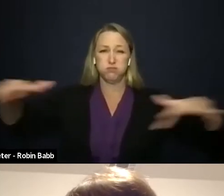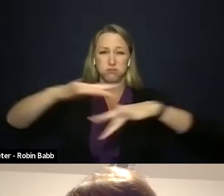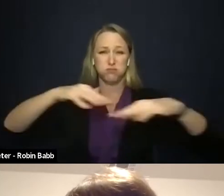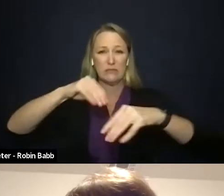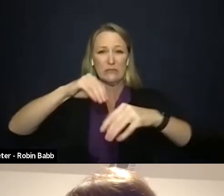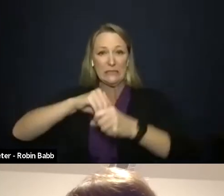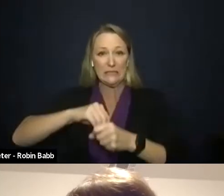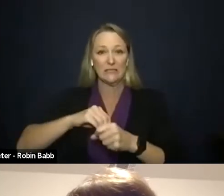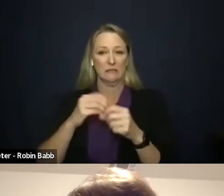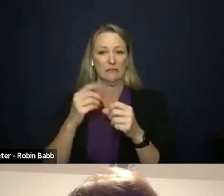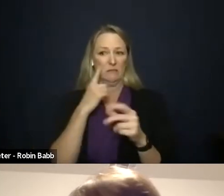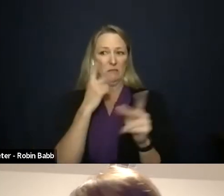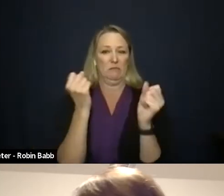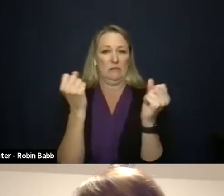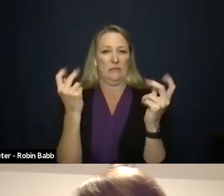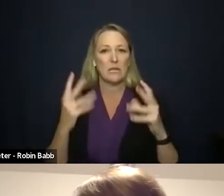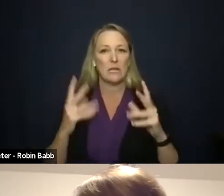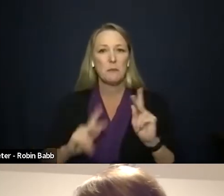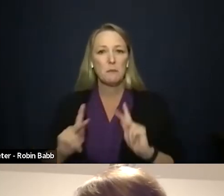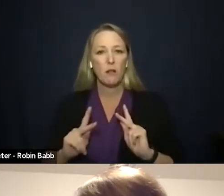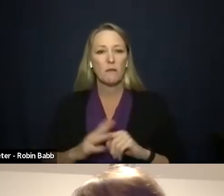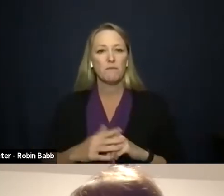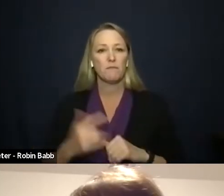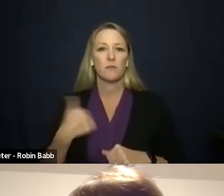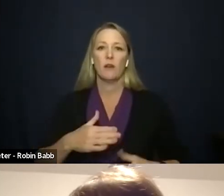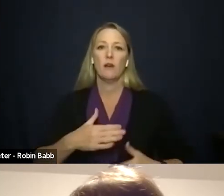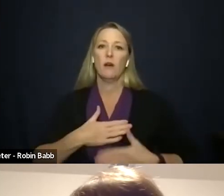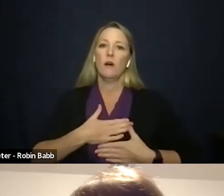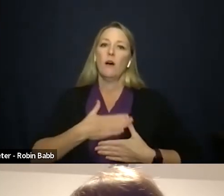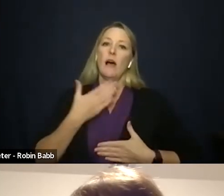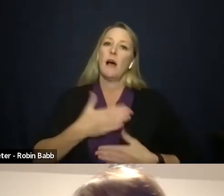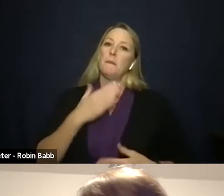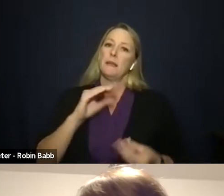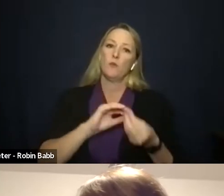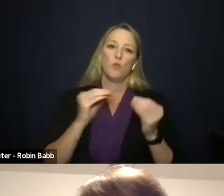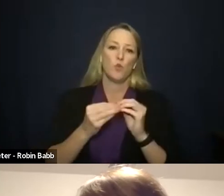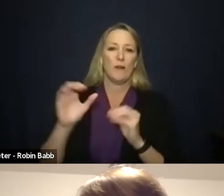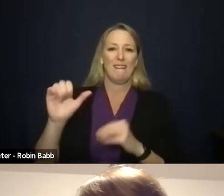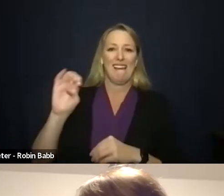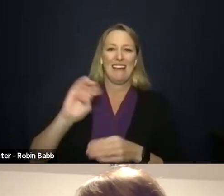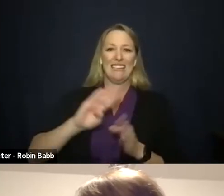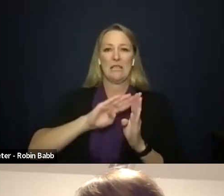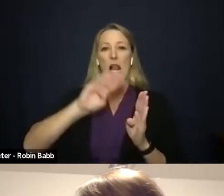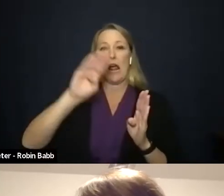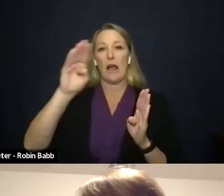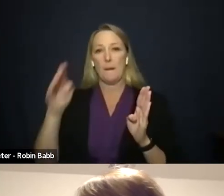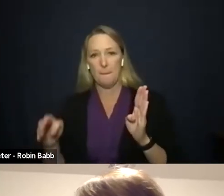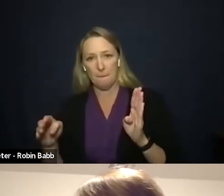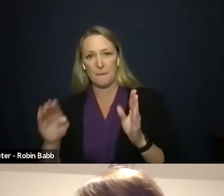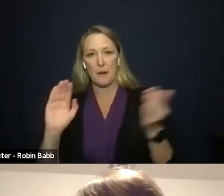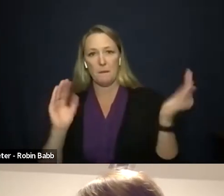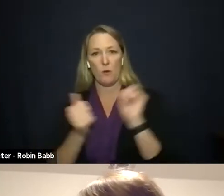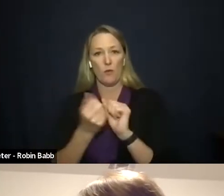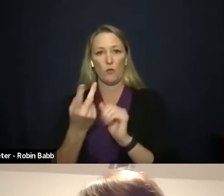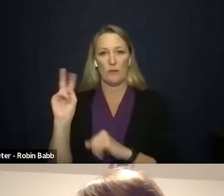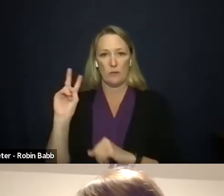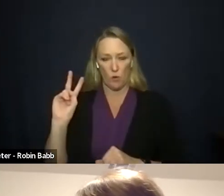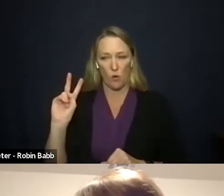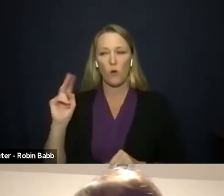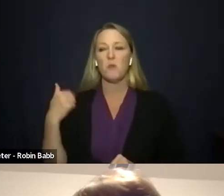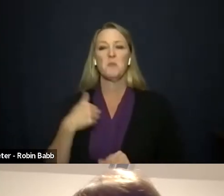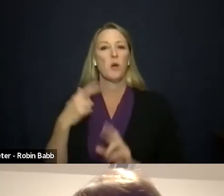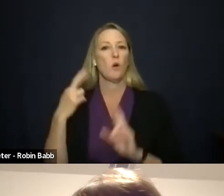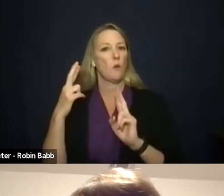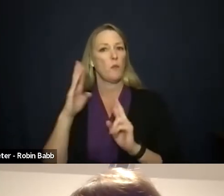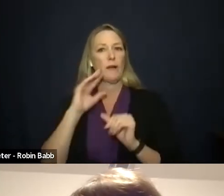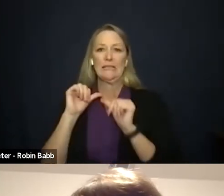people we are happy that the number of new cases is down from two weeks ago and we're hopeful that the cases will